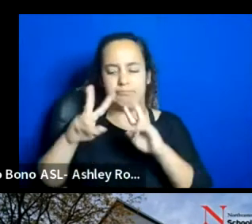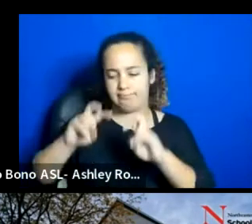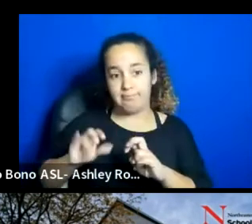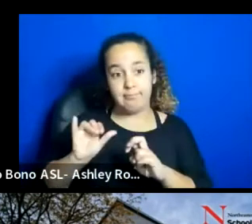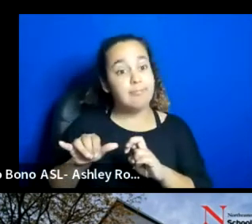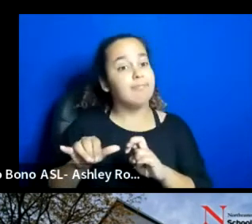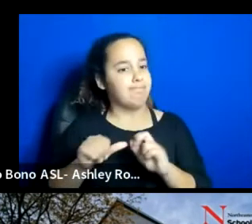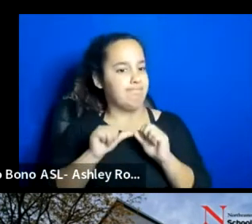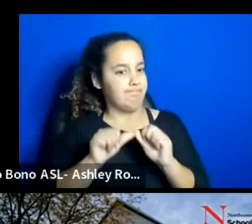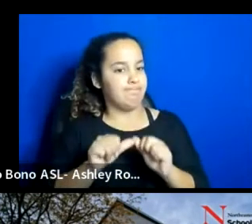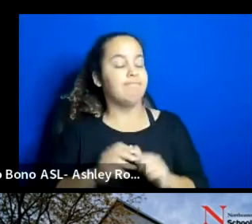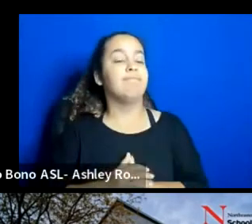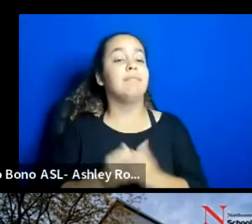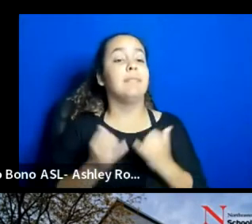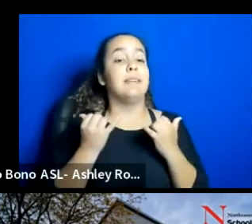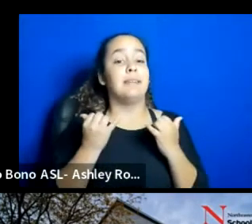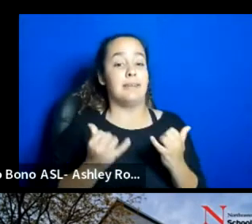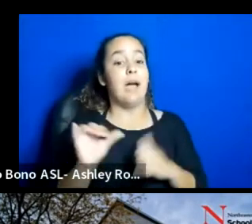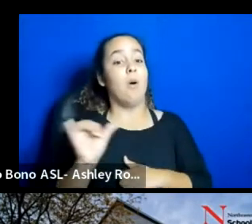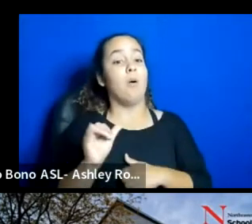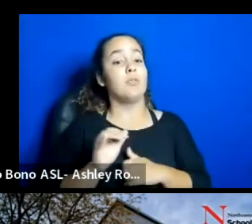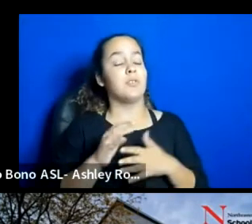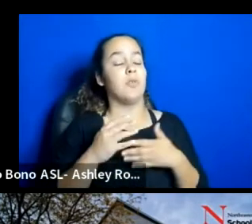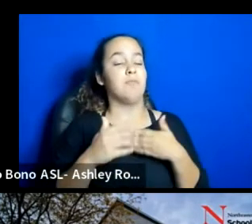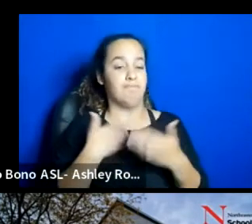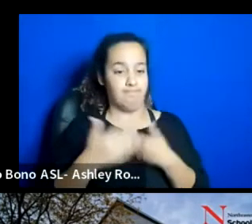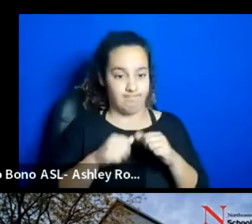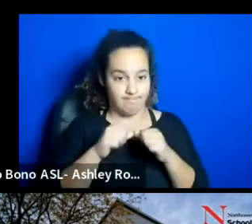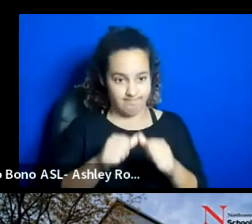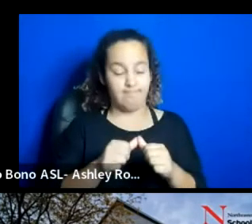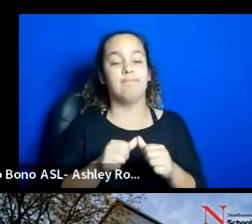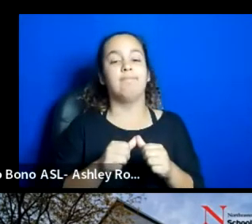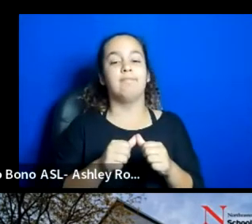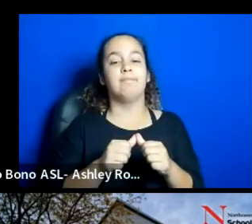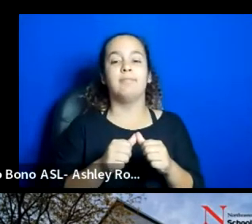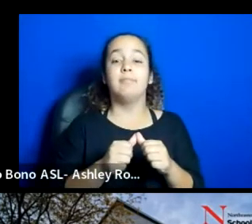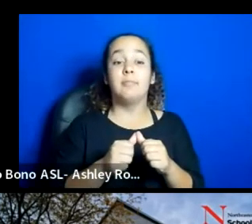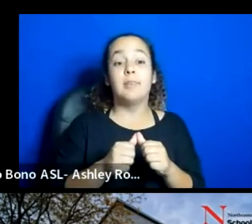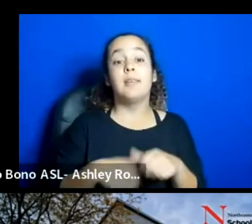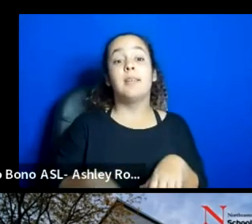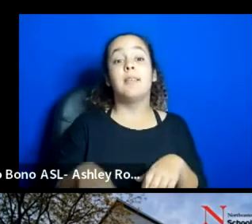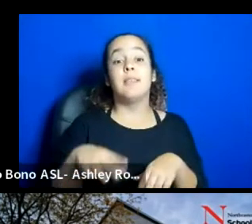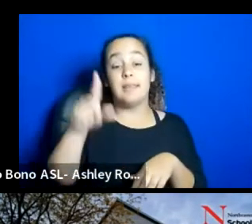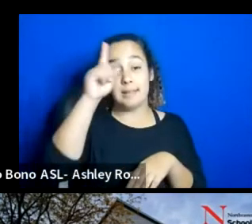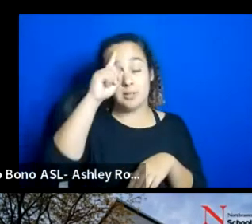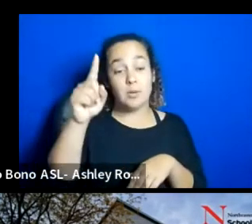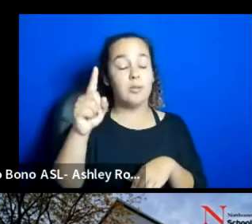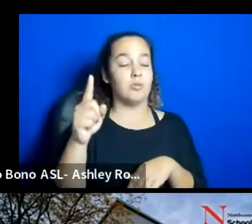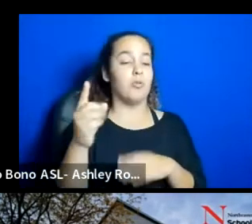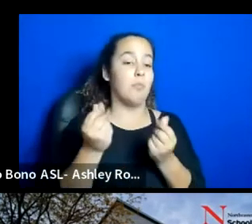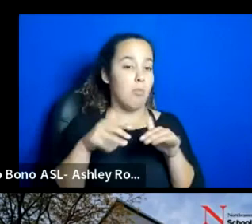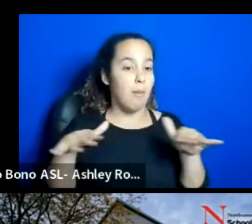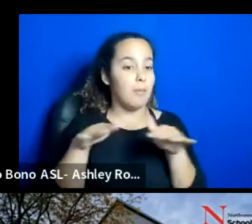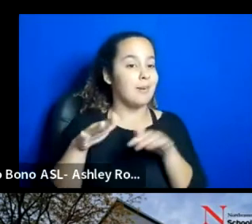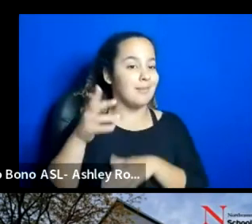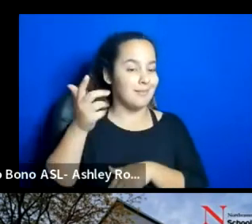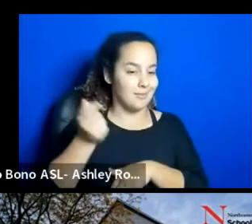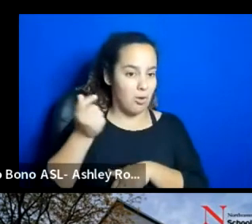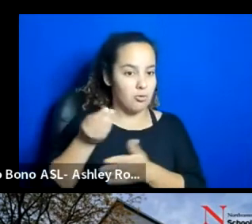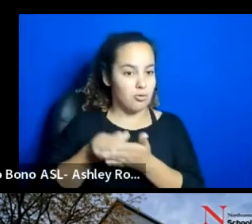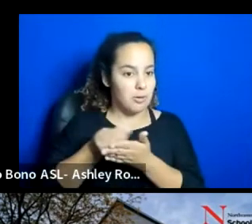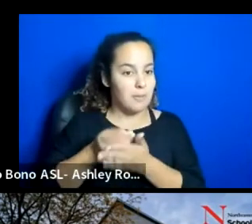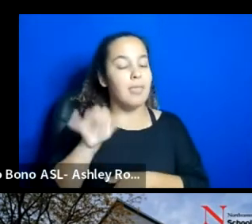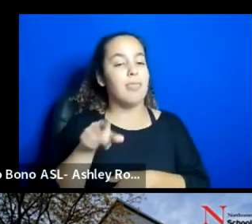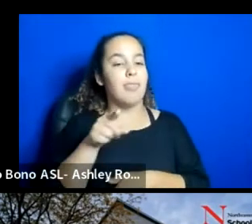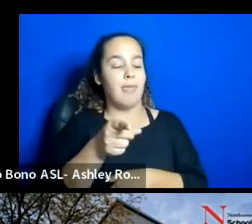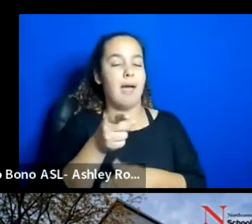Of course, that led him to actually also understand that the way that a lot of intellectual property scholarship talks about authorship is very, very far removed from those